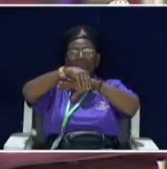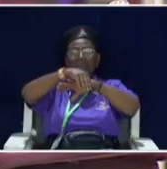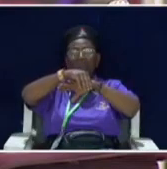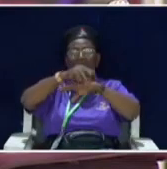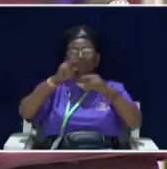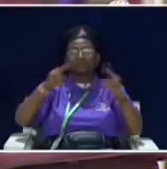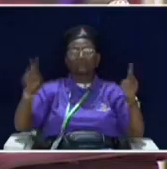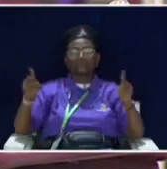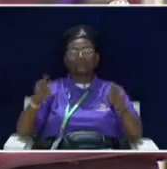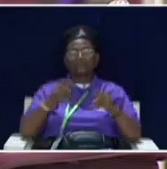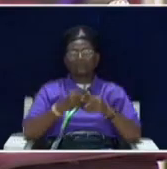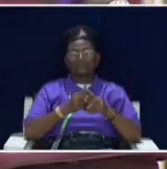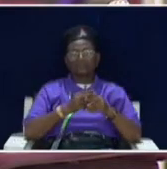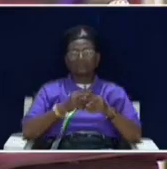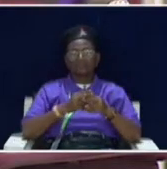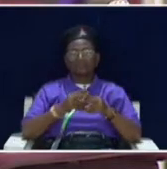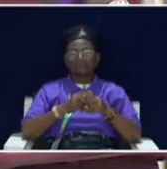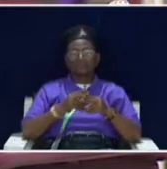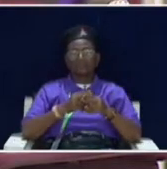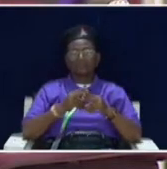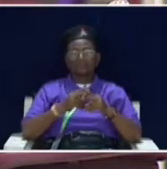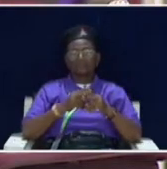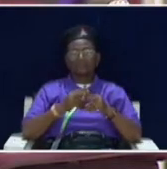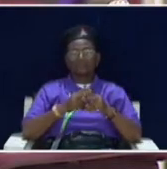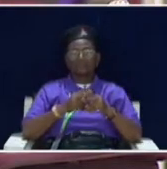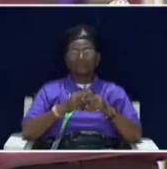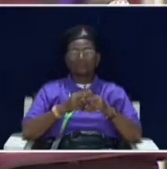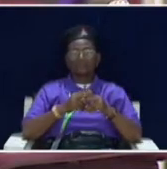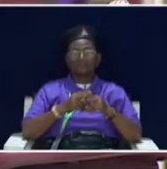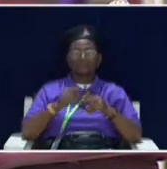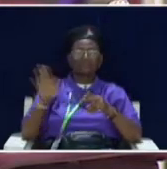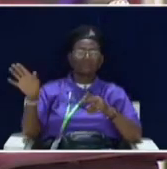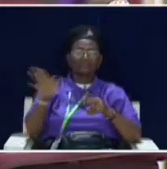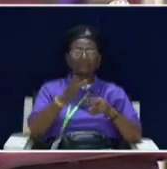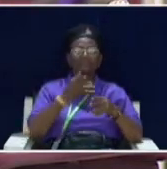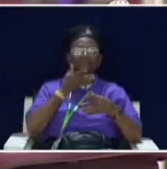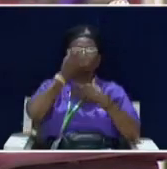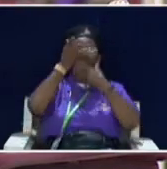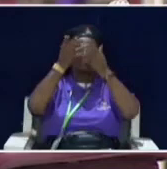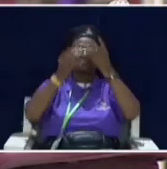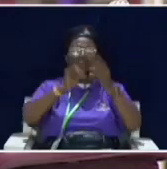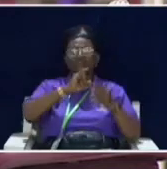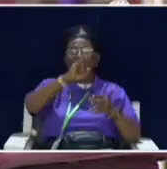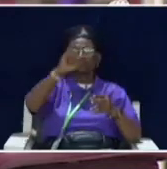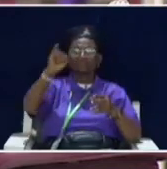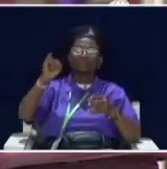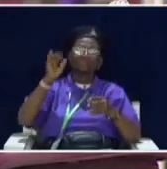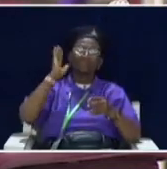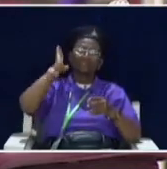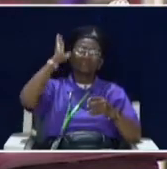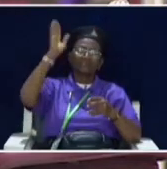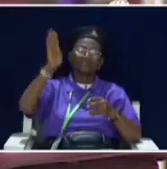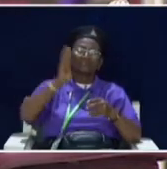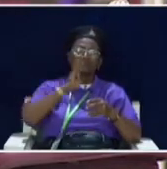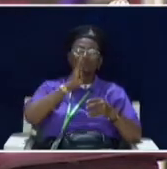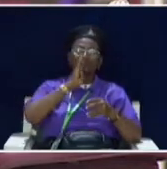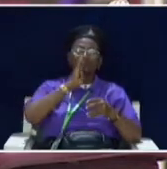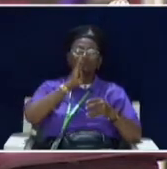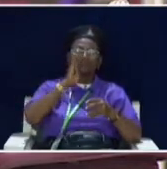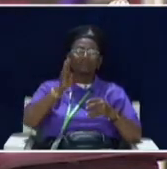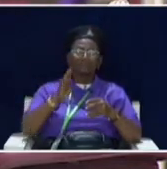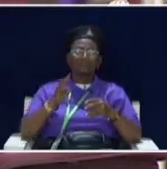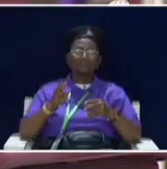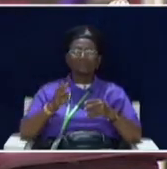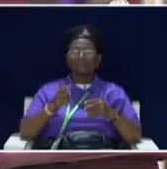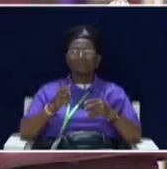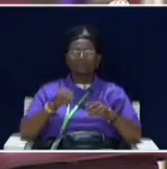Very soon. Laipe. Your shouting will be. Igbe re ti wa ma ke yo je wipe.